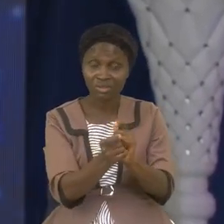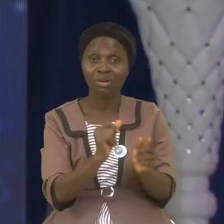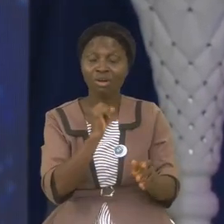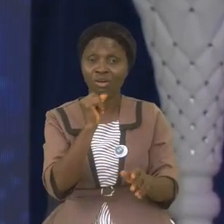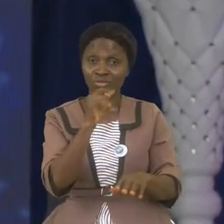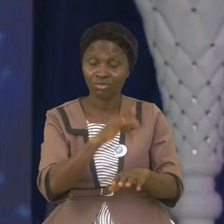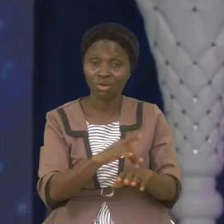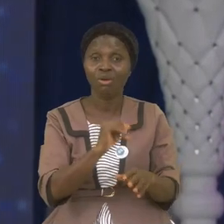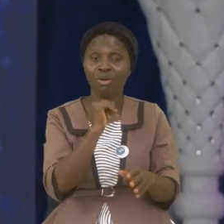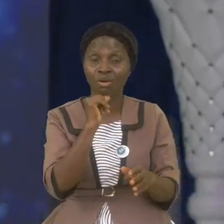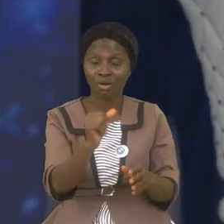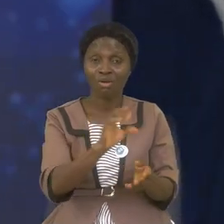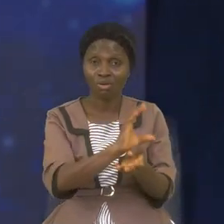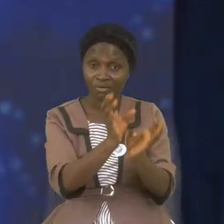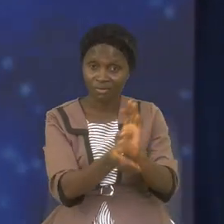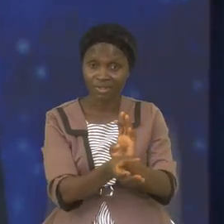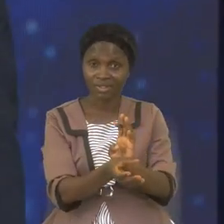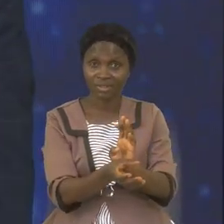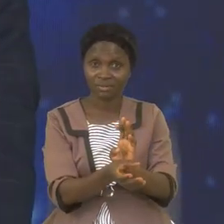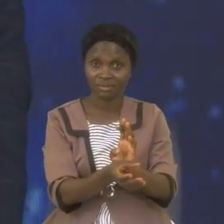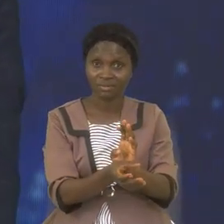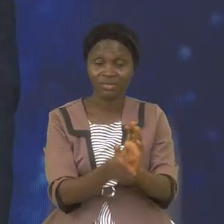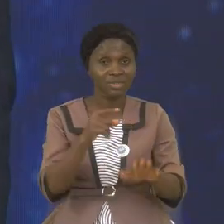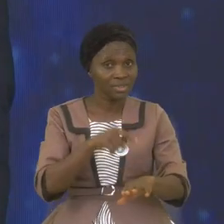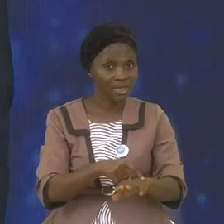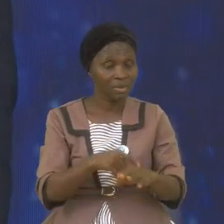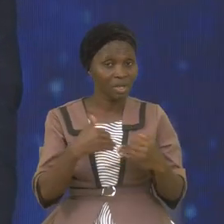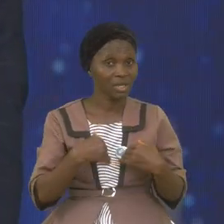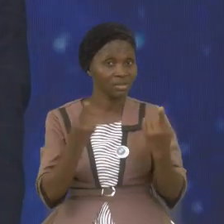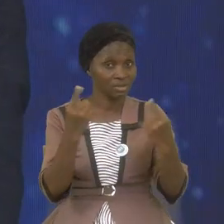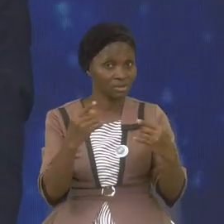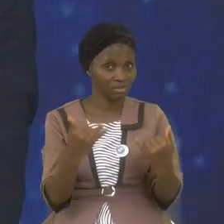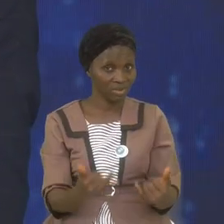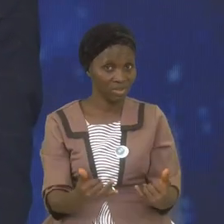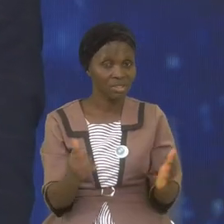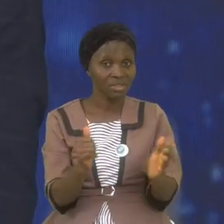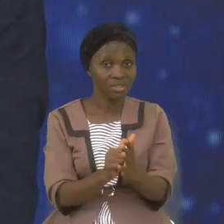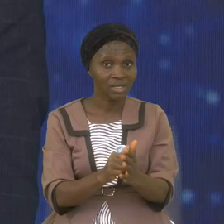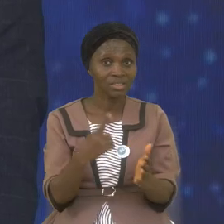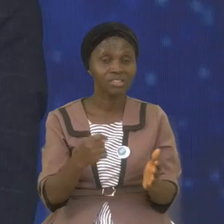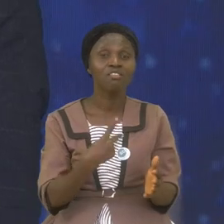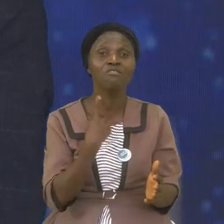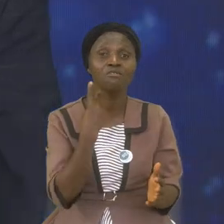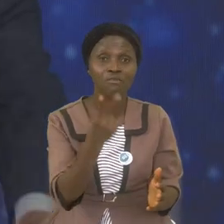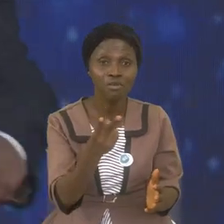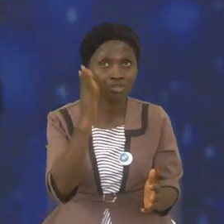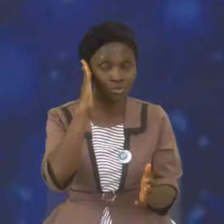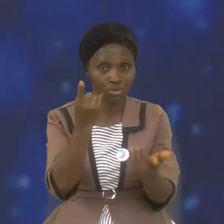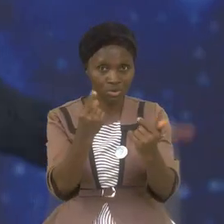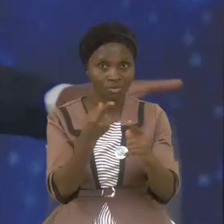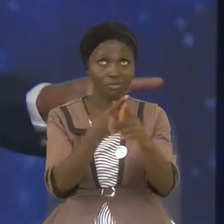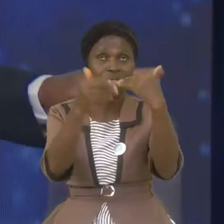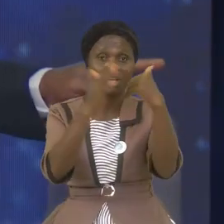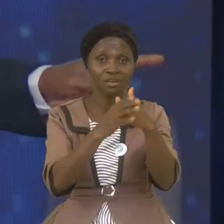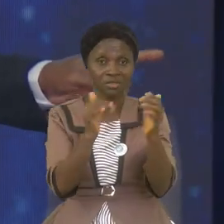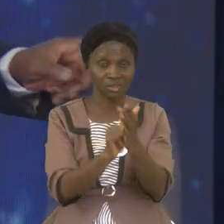remain unconverted. The time has come that the voice will come from heaven. You'll be